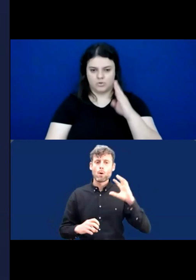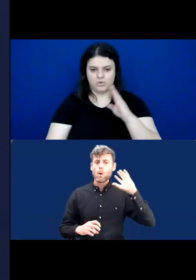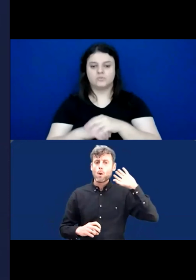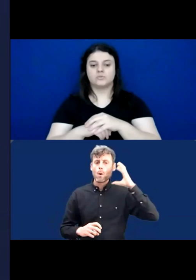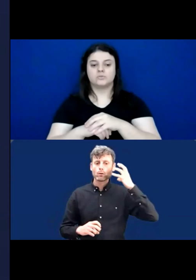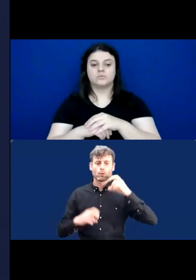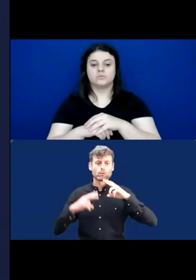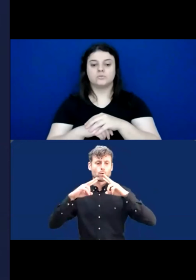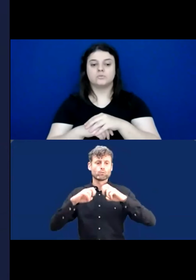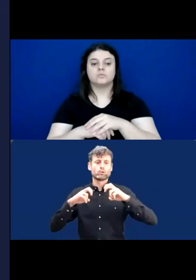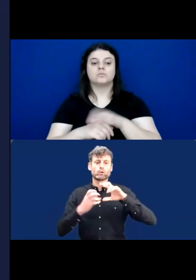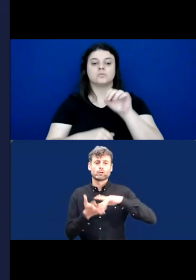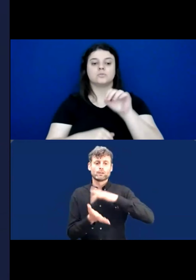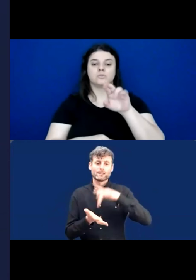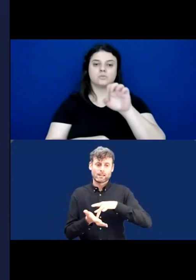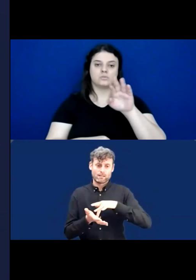in Örebro University.